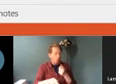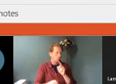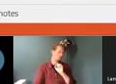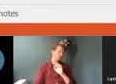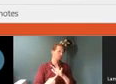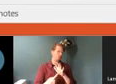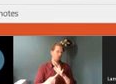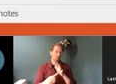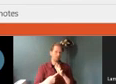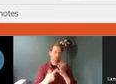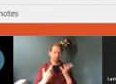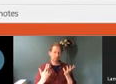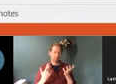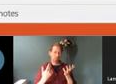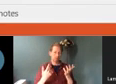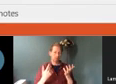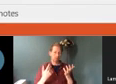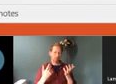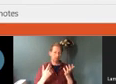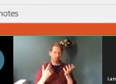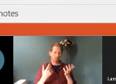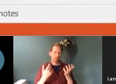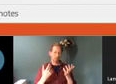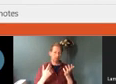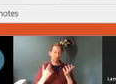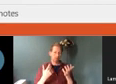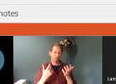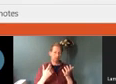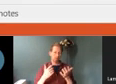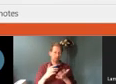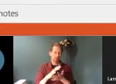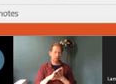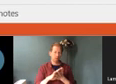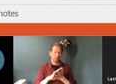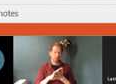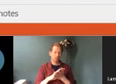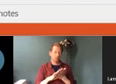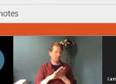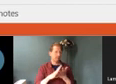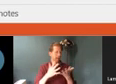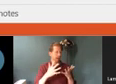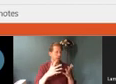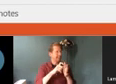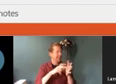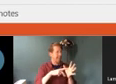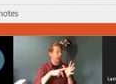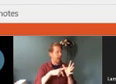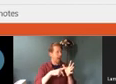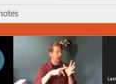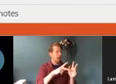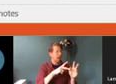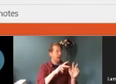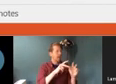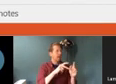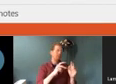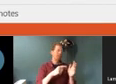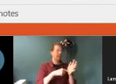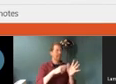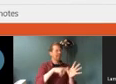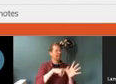data can be used in forensic DNA typing, which is now expanding into sequencing. So that is